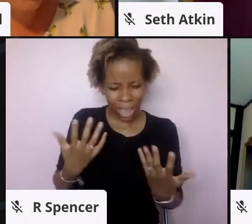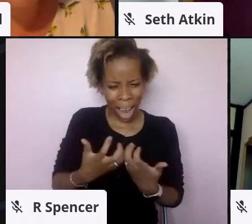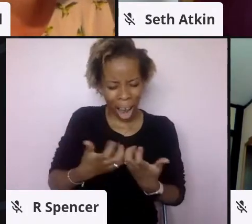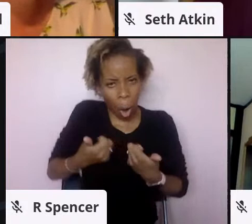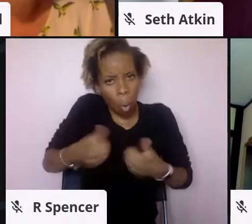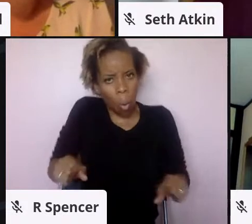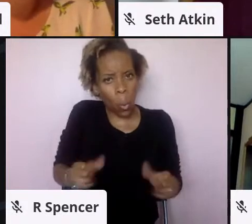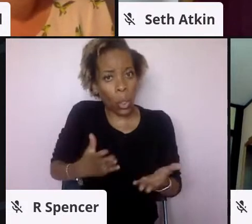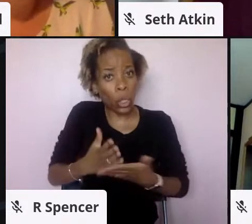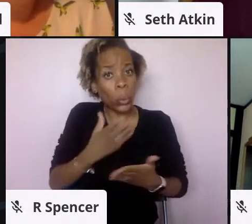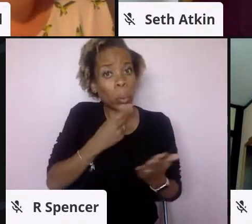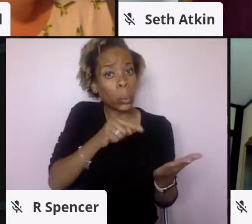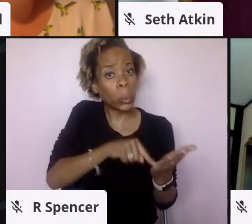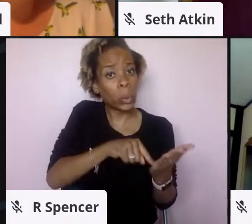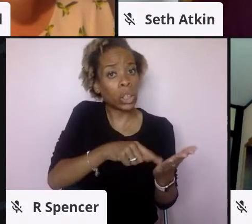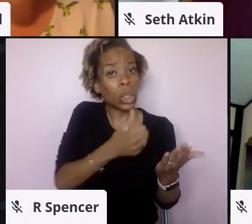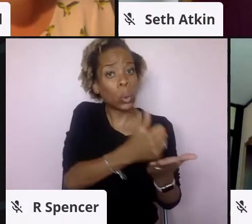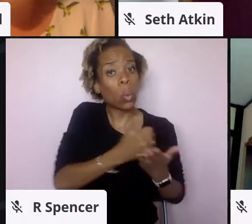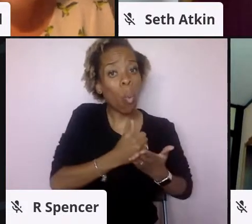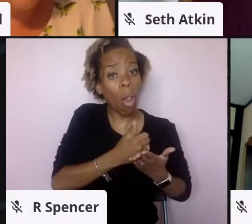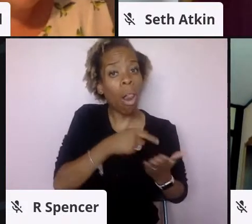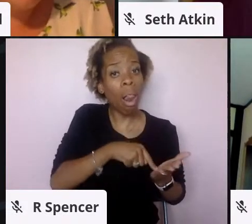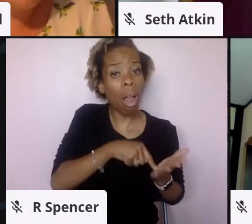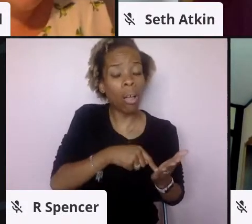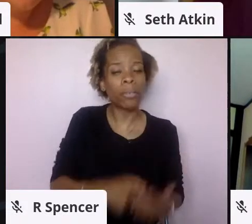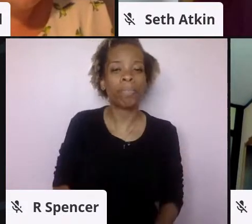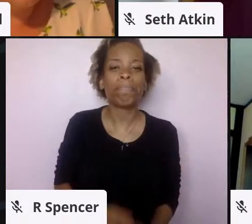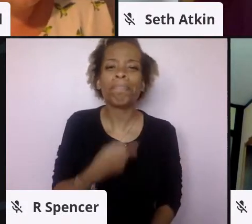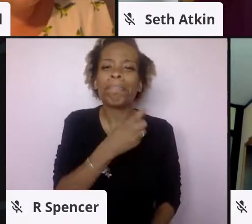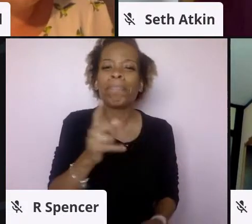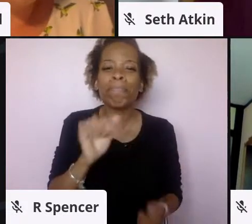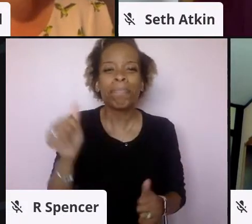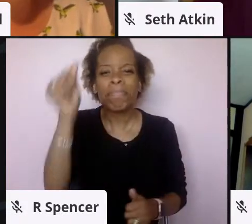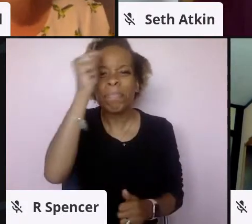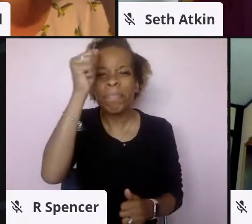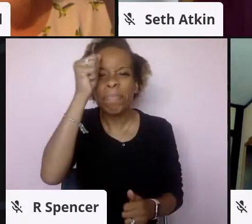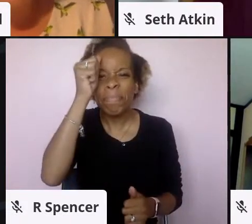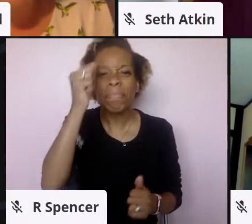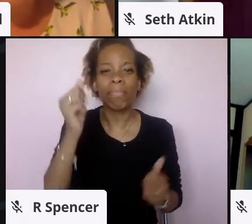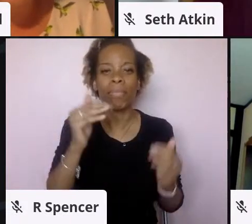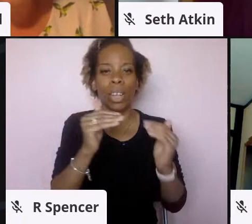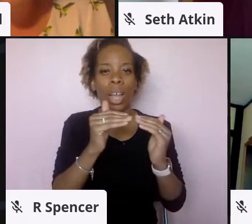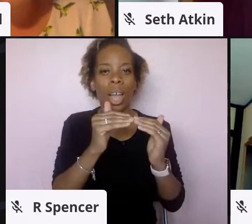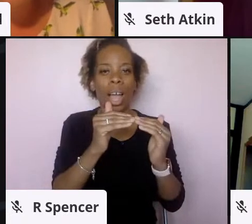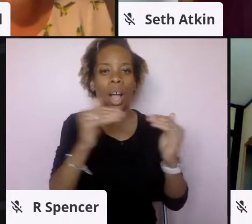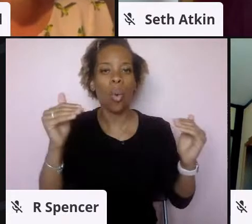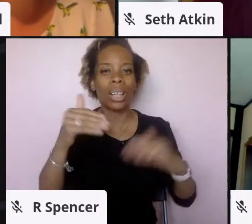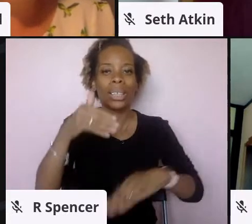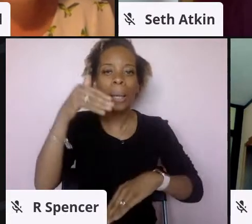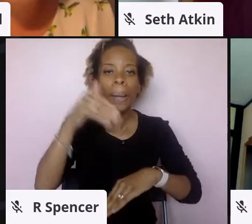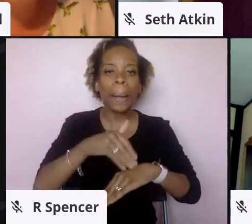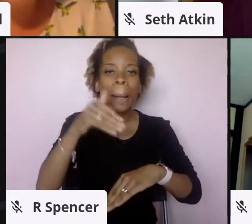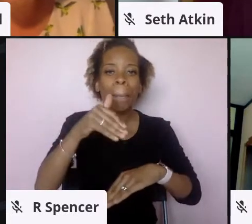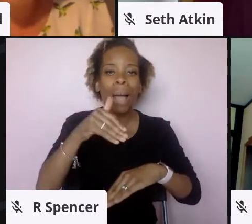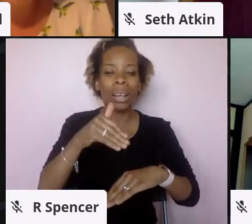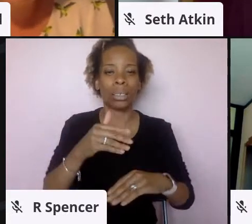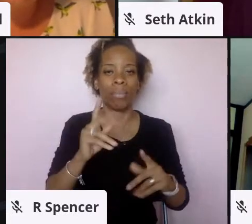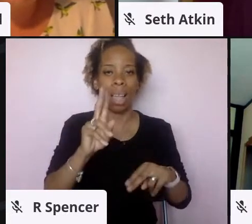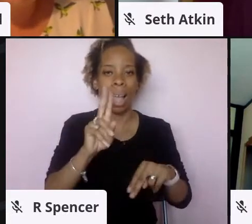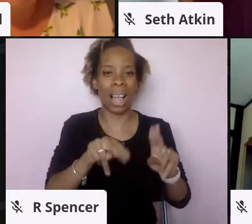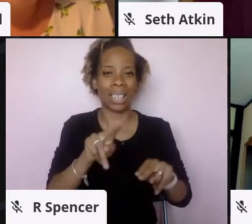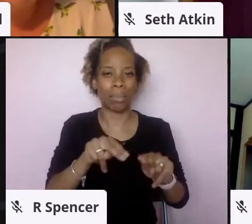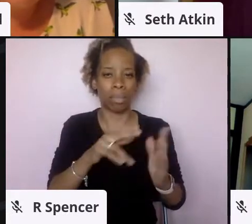So first off, I'm sure you're all familiar with the idea of equality impact assessments. These are really, really